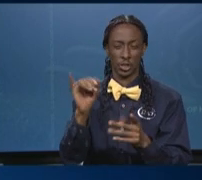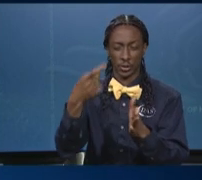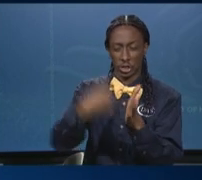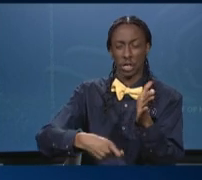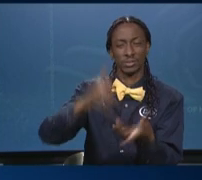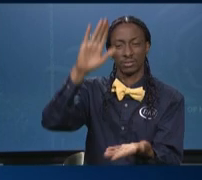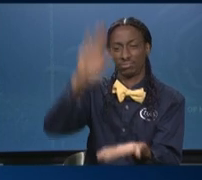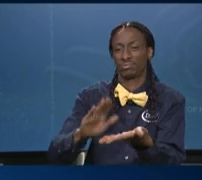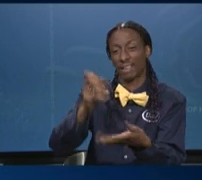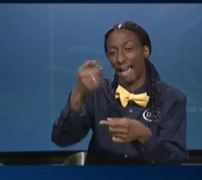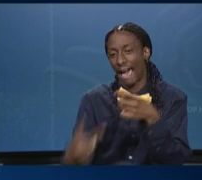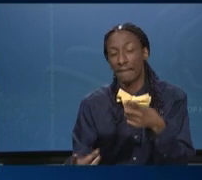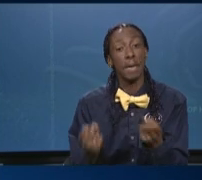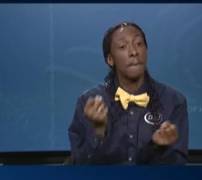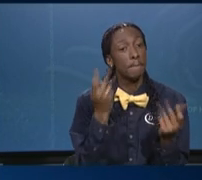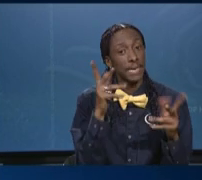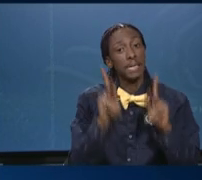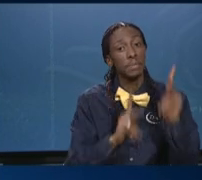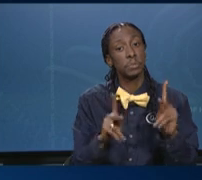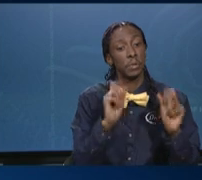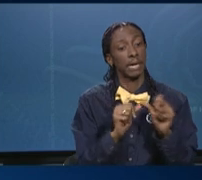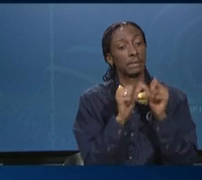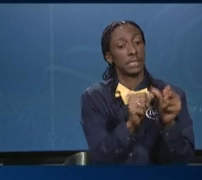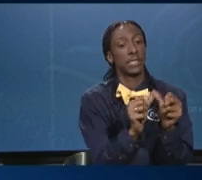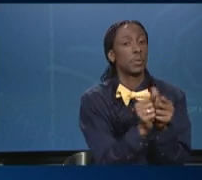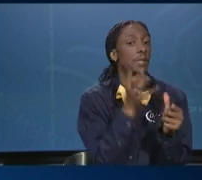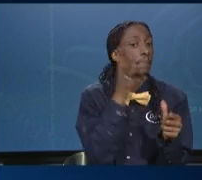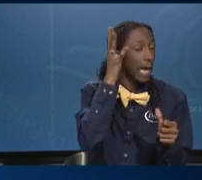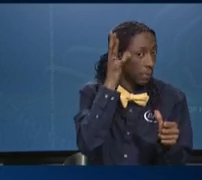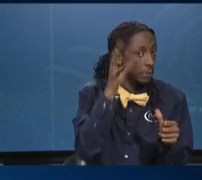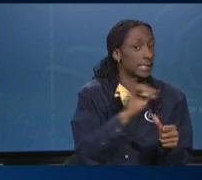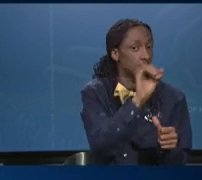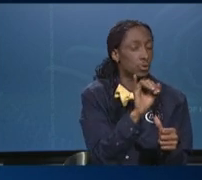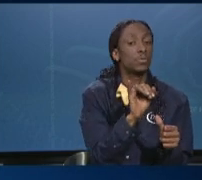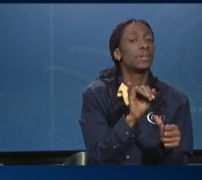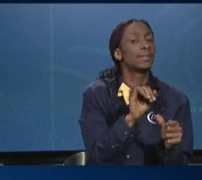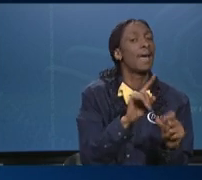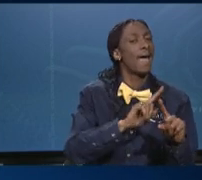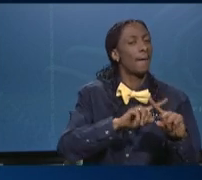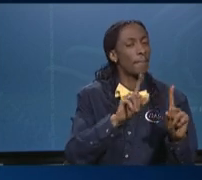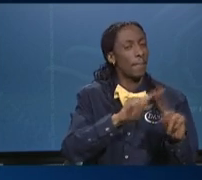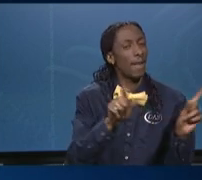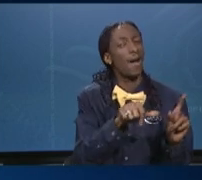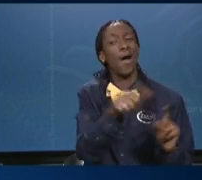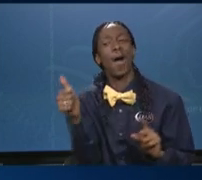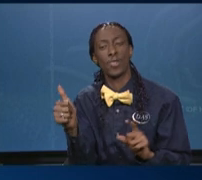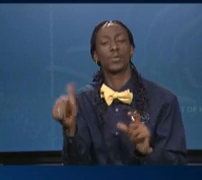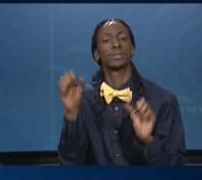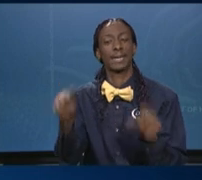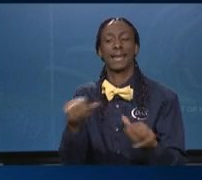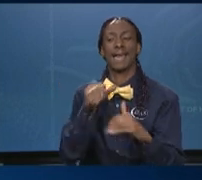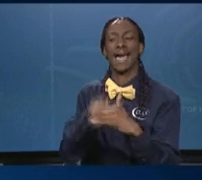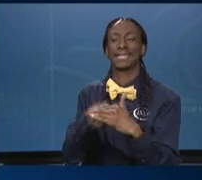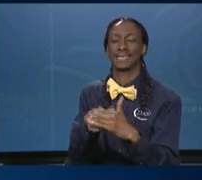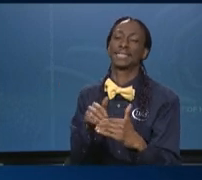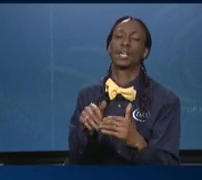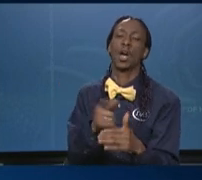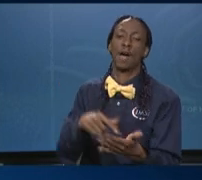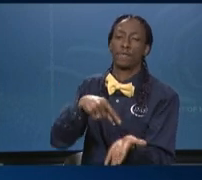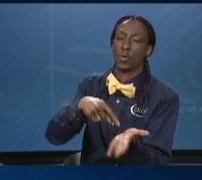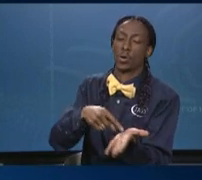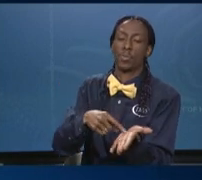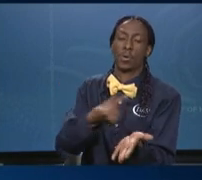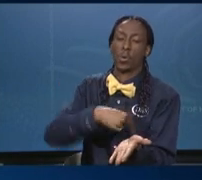are now able to stay on their parents' insurance, while others have access to quality, affordable coverage through Medicaid